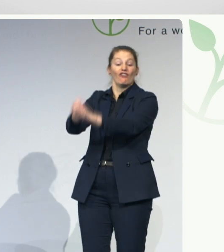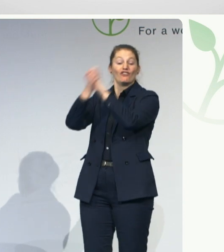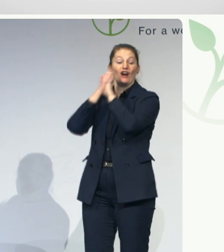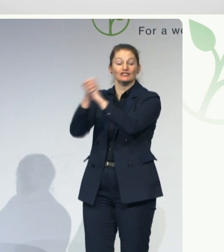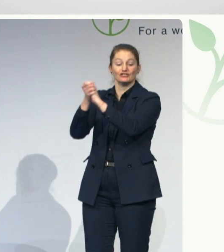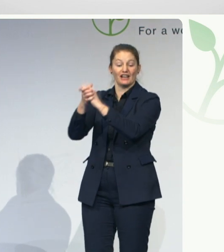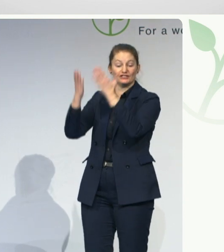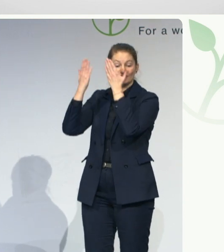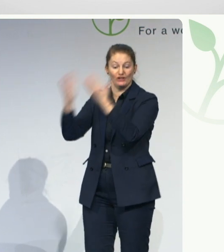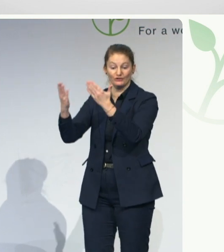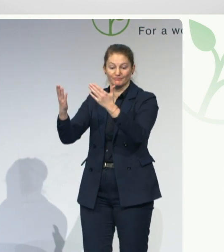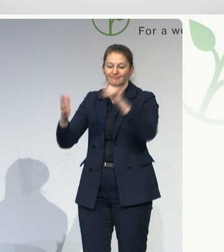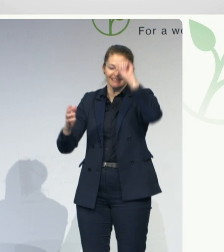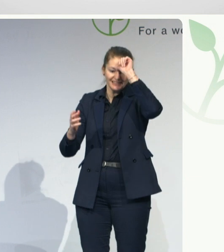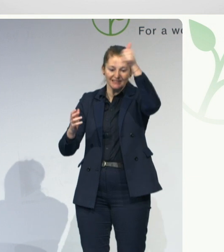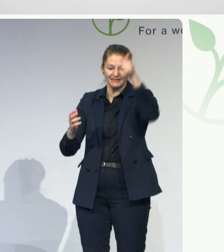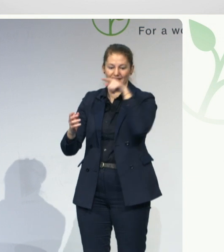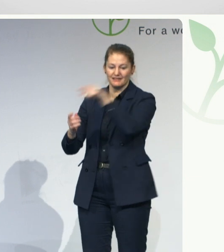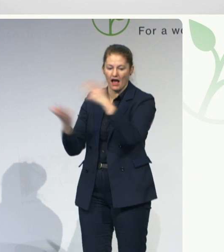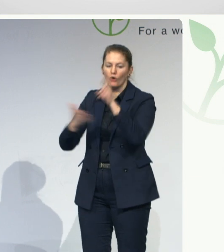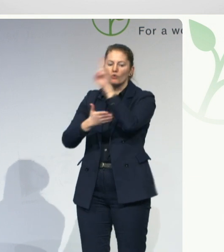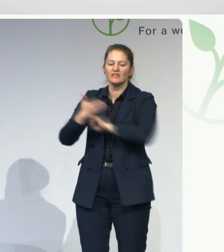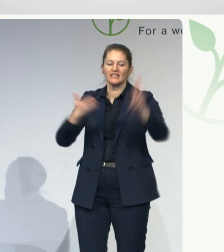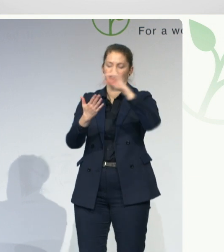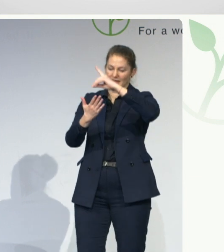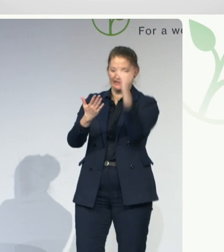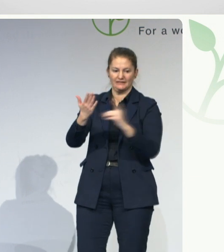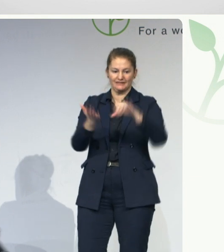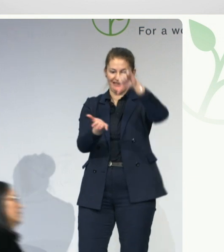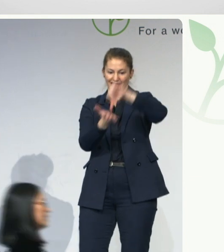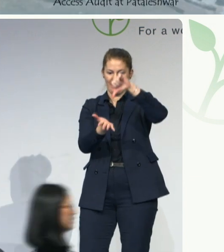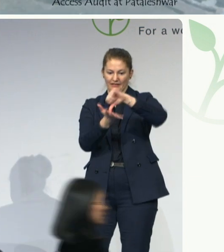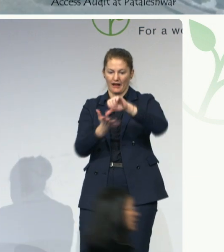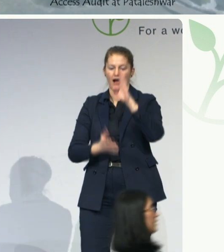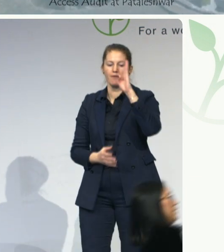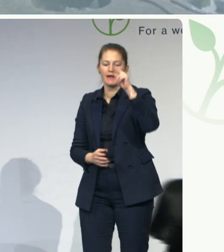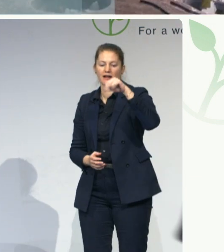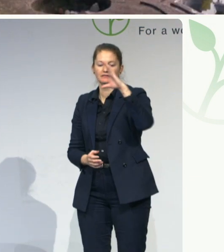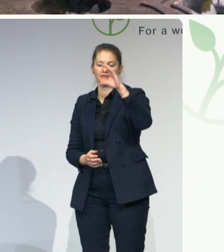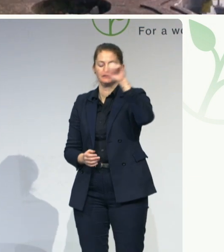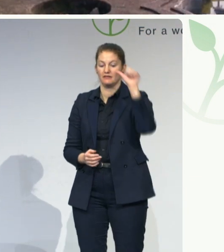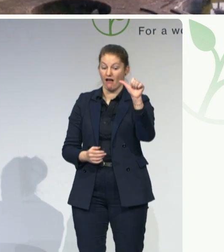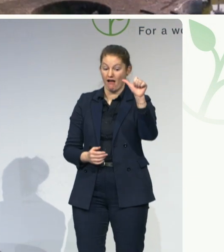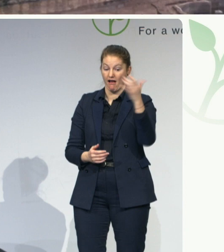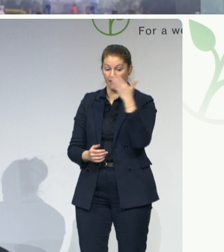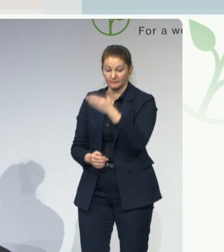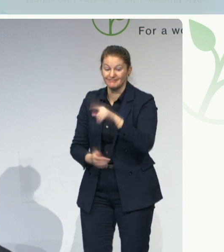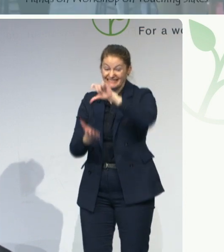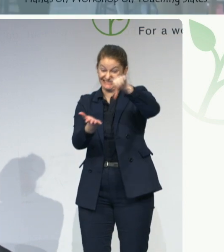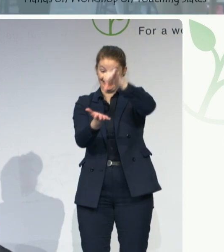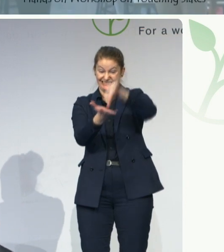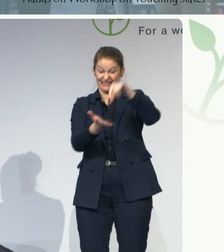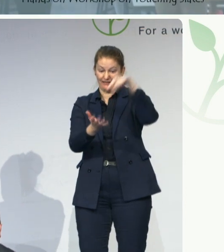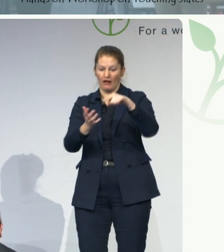Congratulations to the Universal Design Center of BNCA University in India. The center has developed